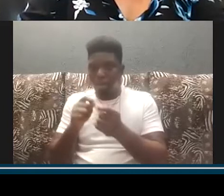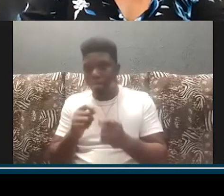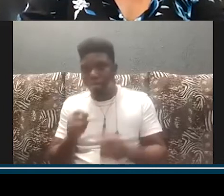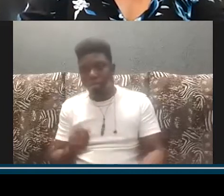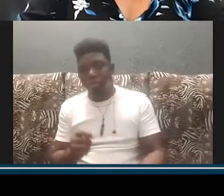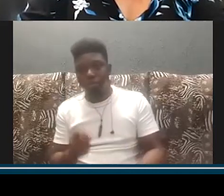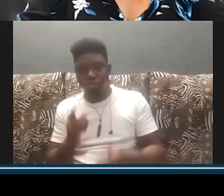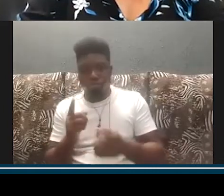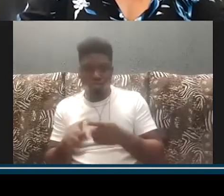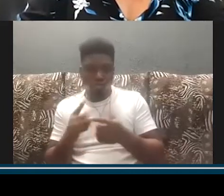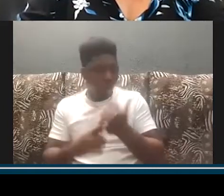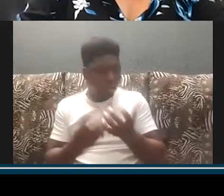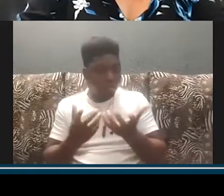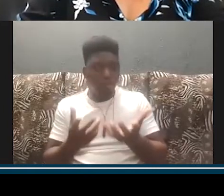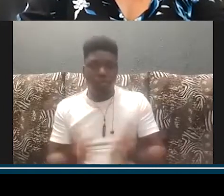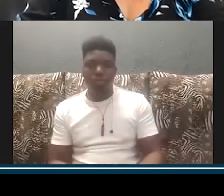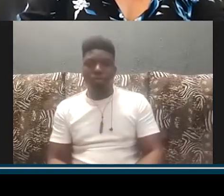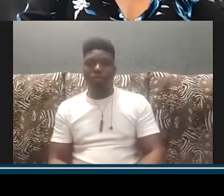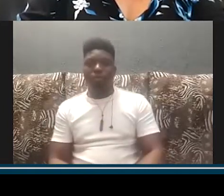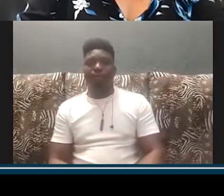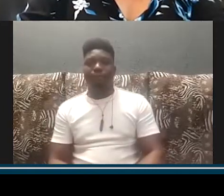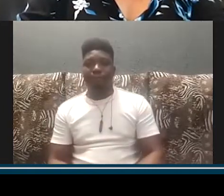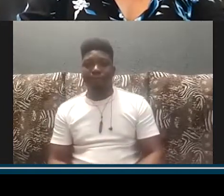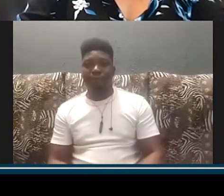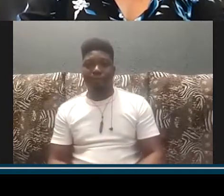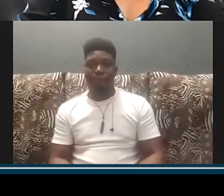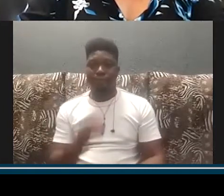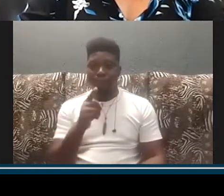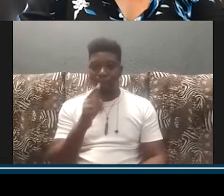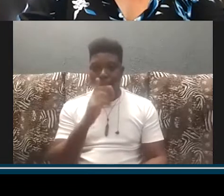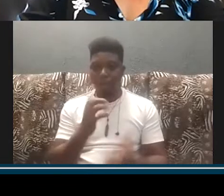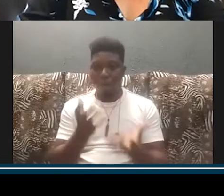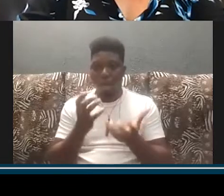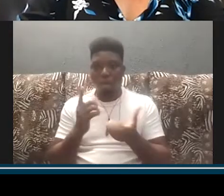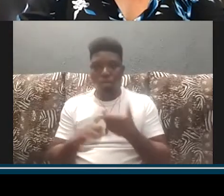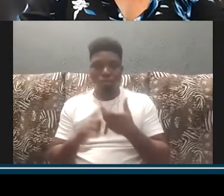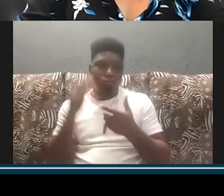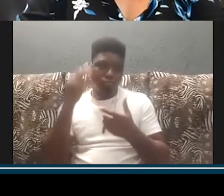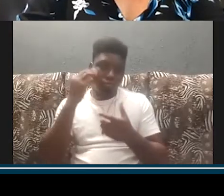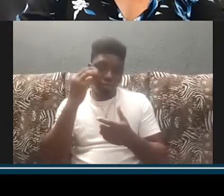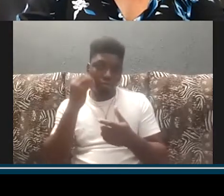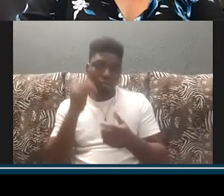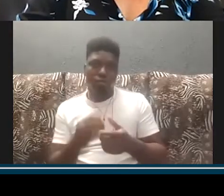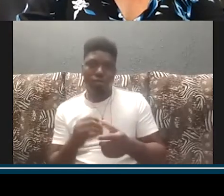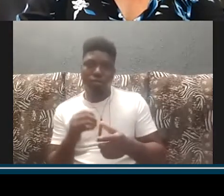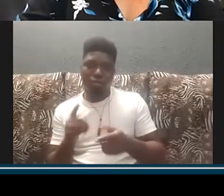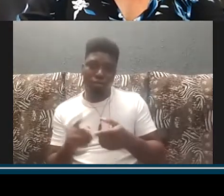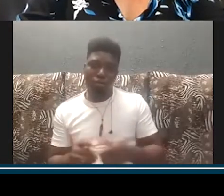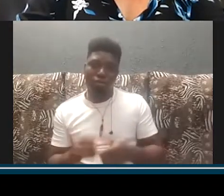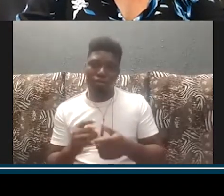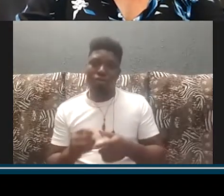well, name it from your experience in terms of when we're talking